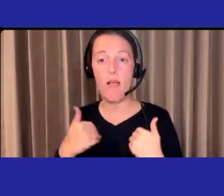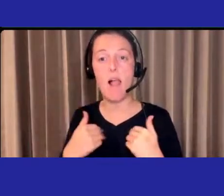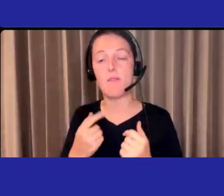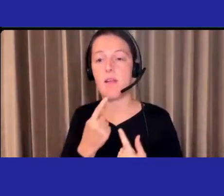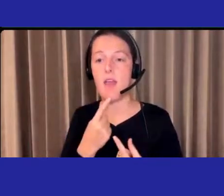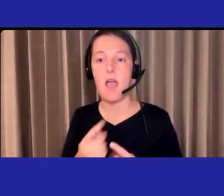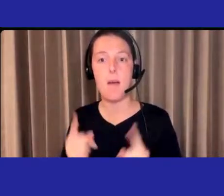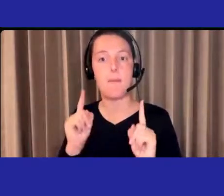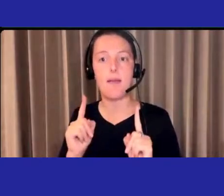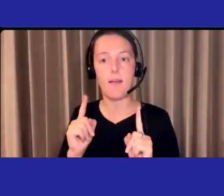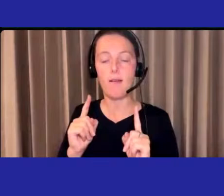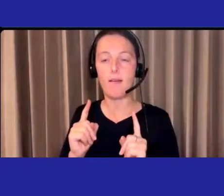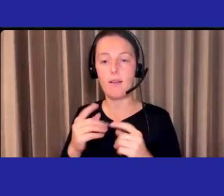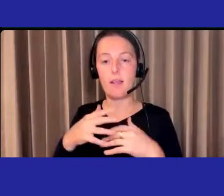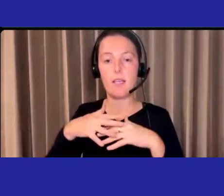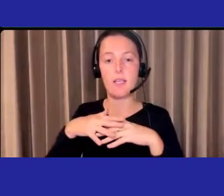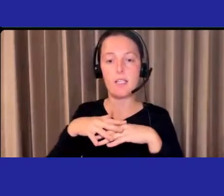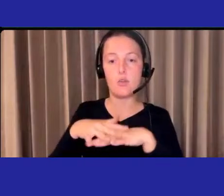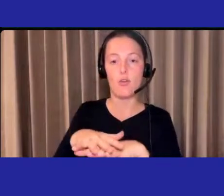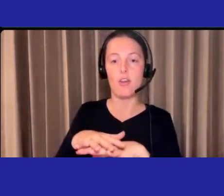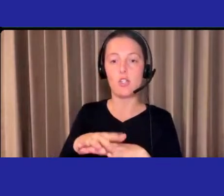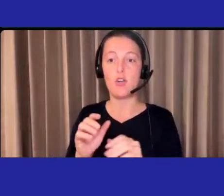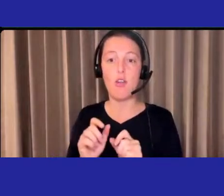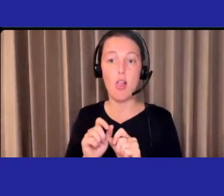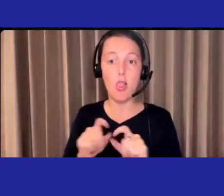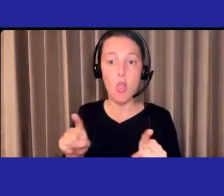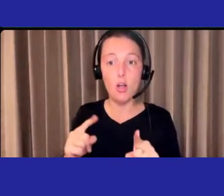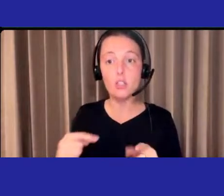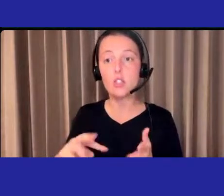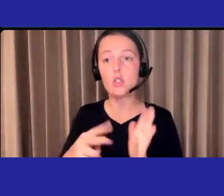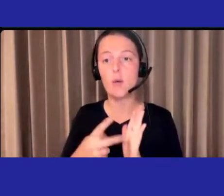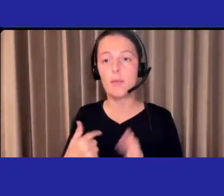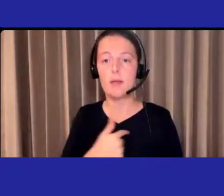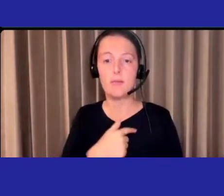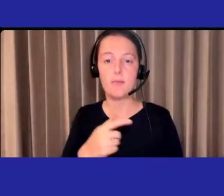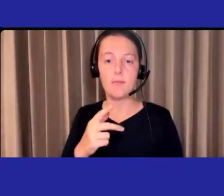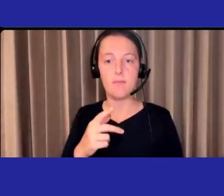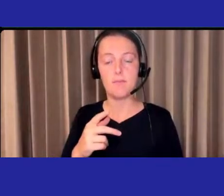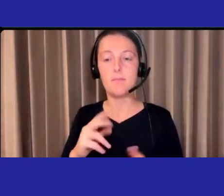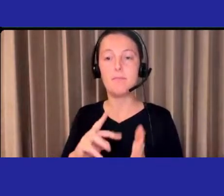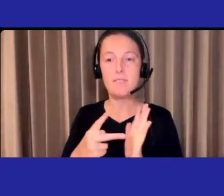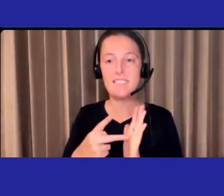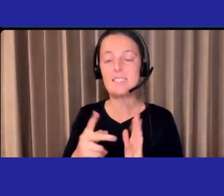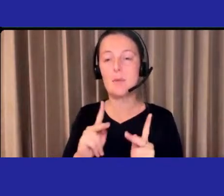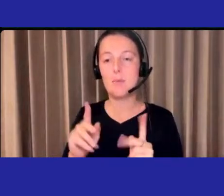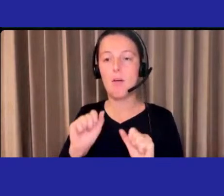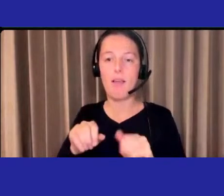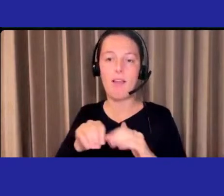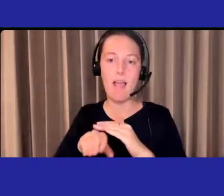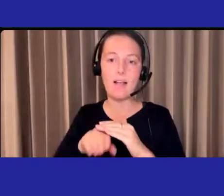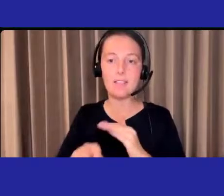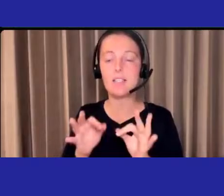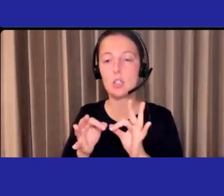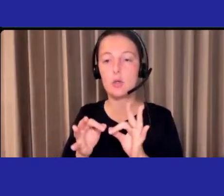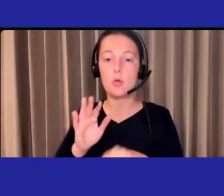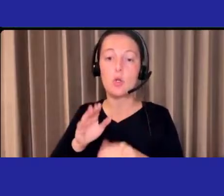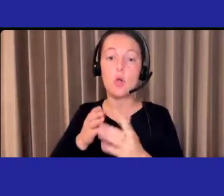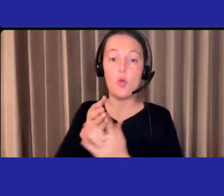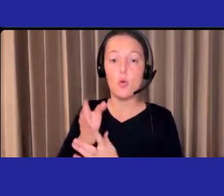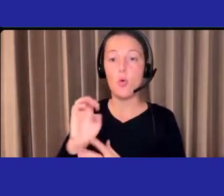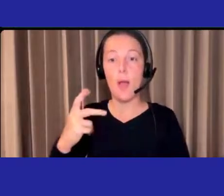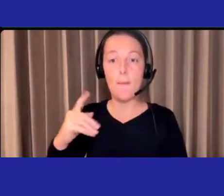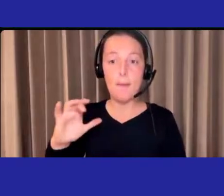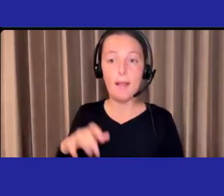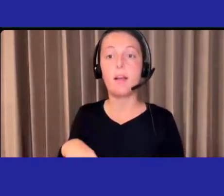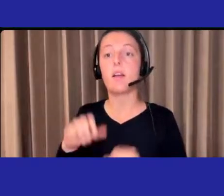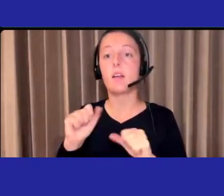this will allow individuals to access interpreters within EPIC, keeping interpreters on EPIC screens or transferring the calls to